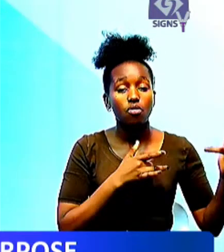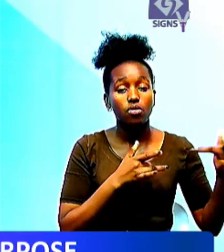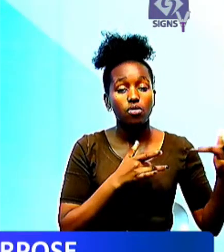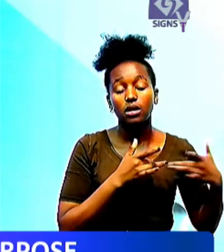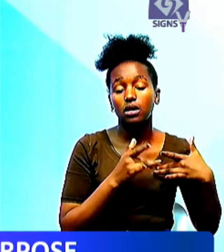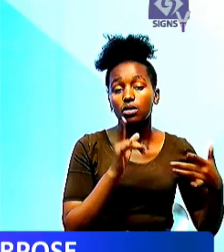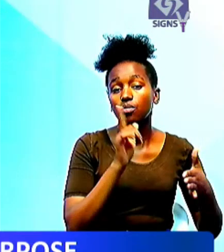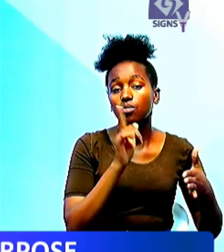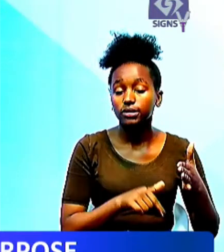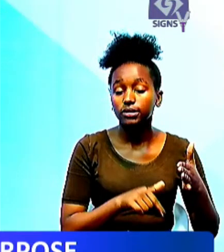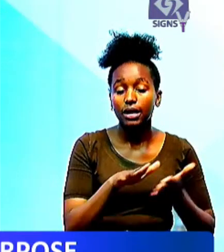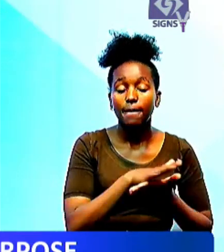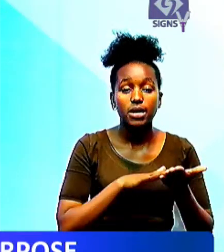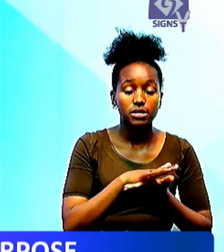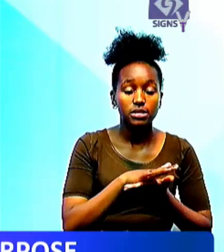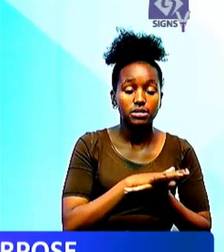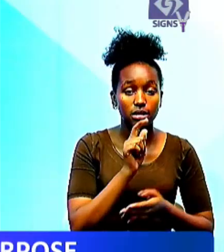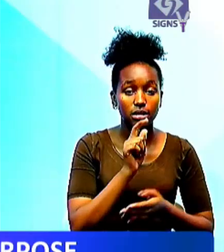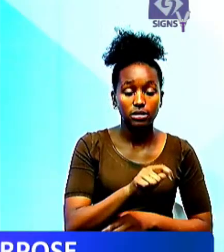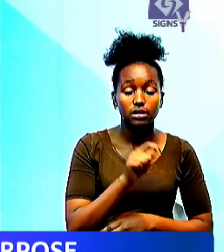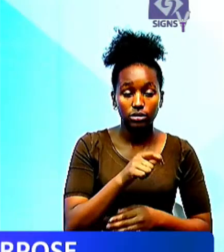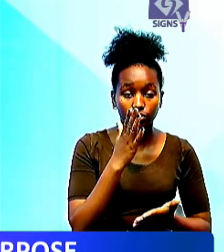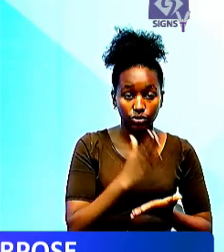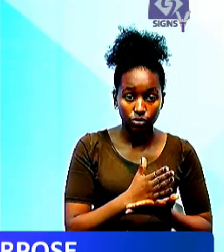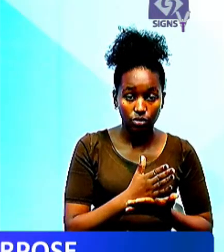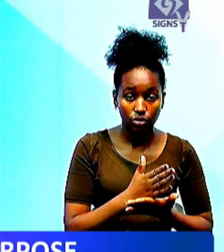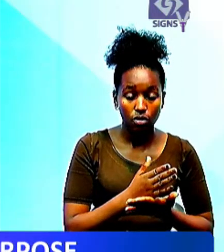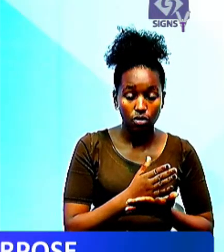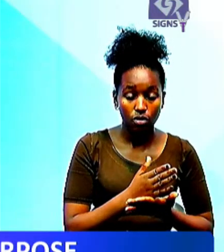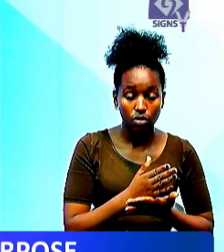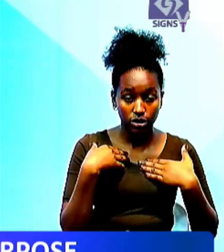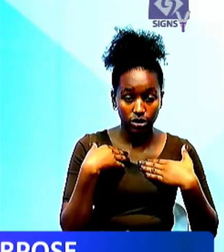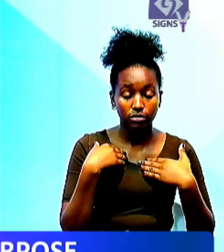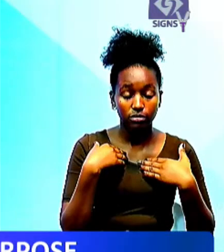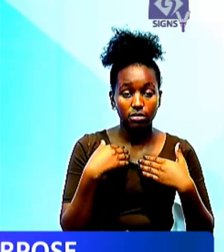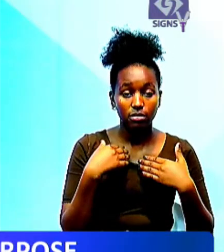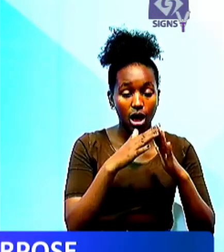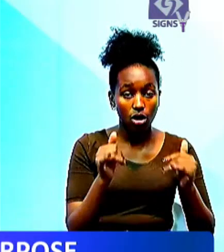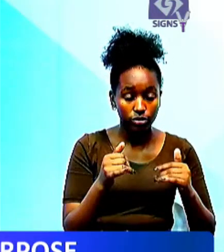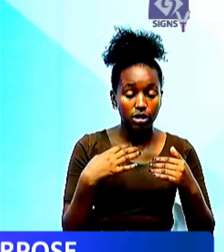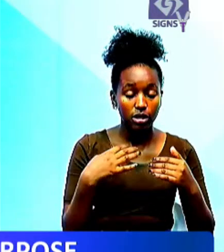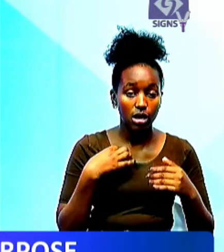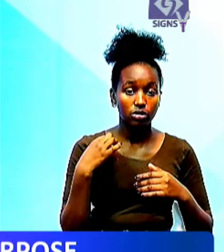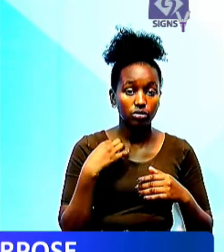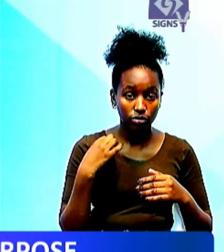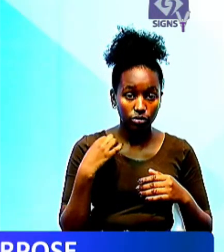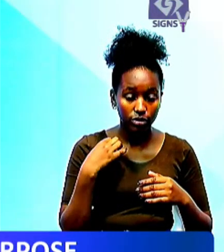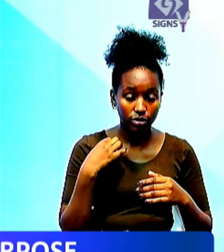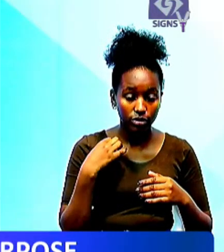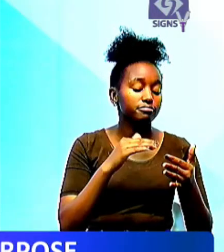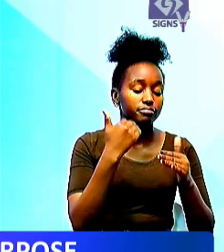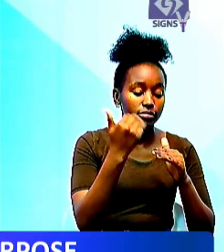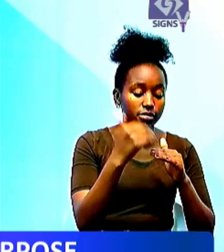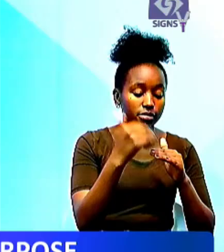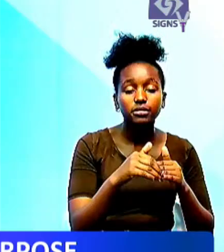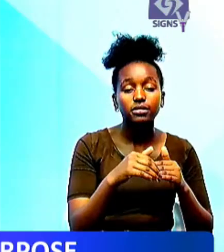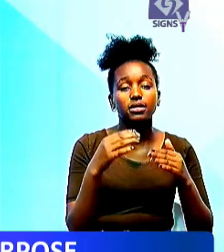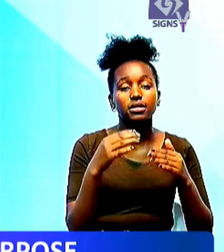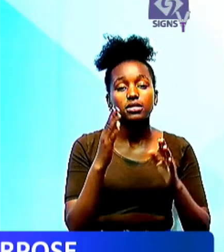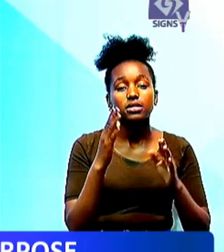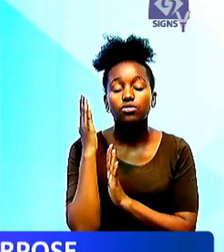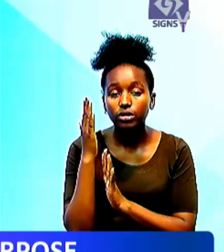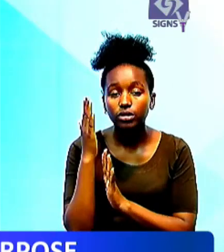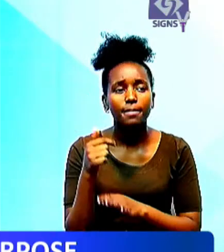you call physiological needs, basic needs: food, shelter, clothing. The next thing, once you take care of that, you go to security. Security, you think of